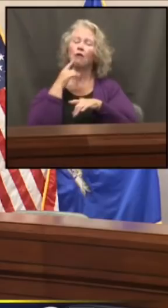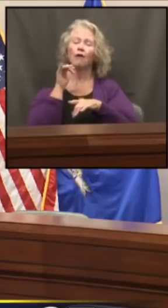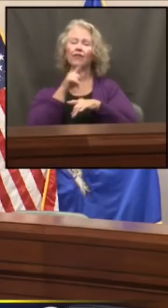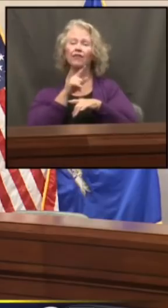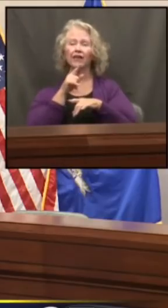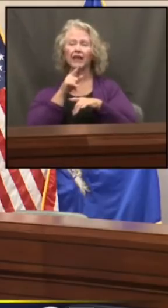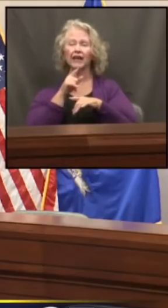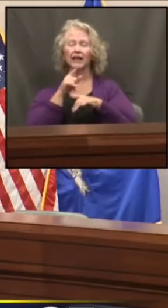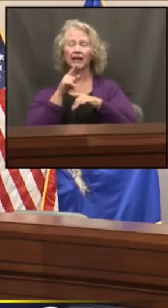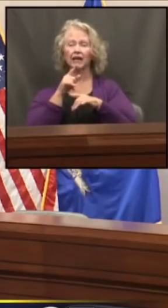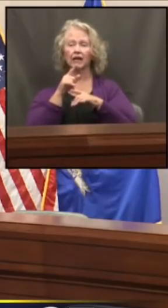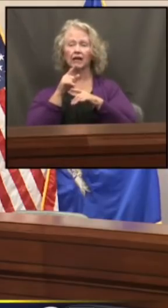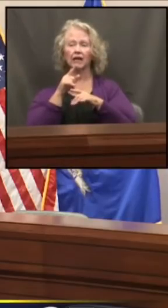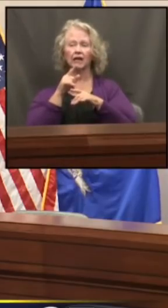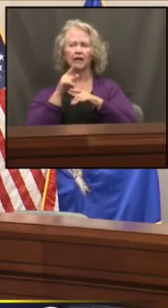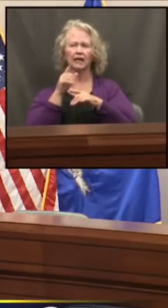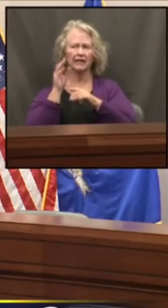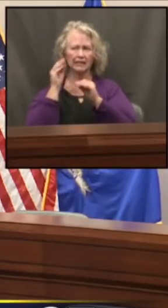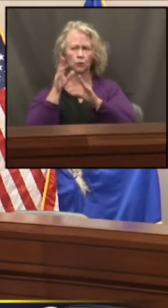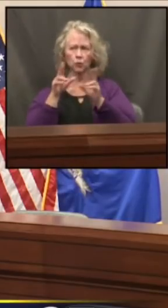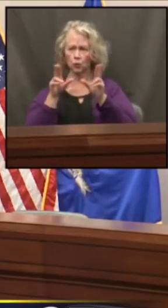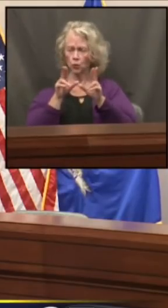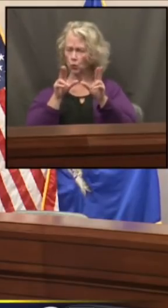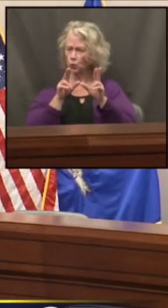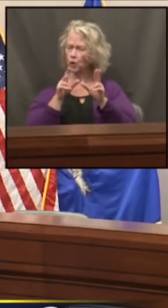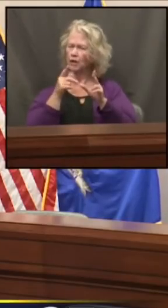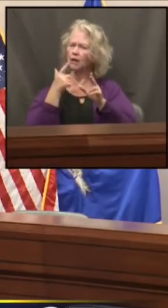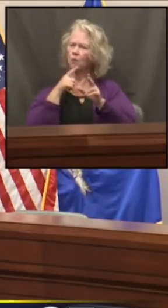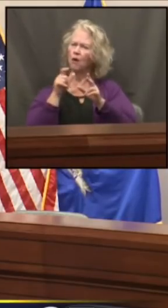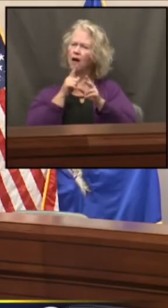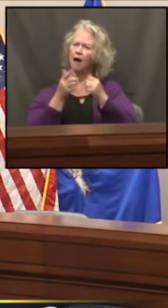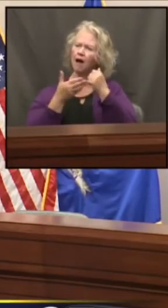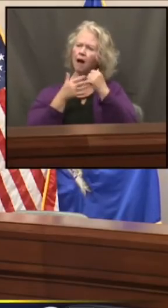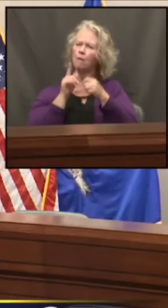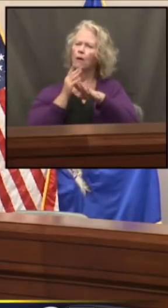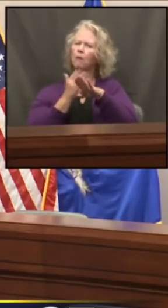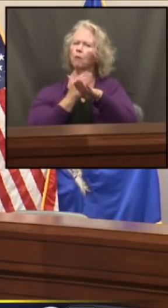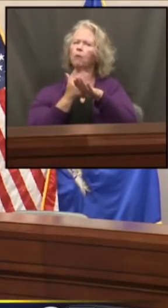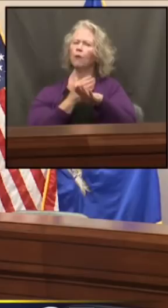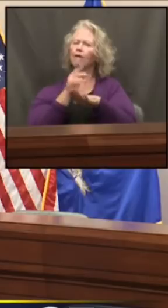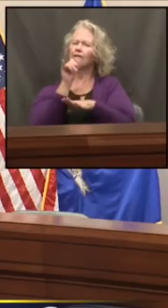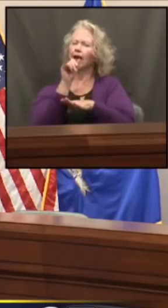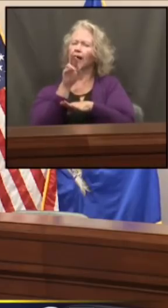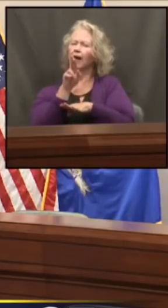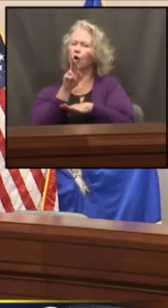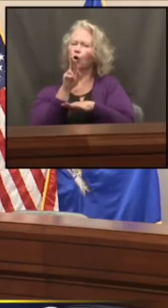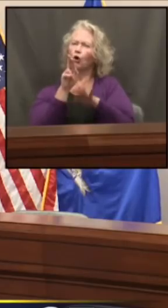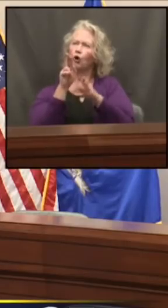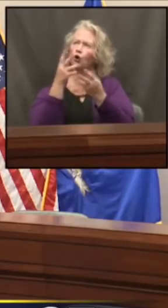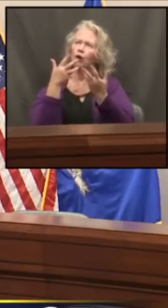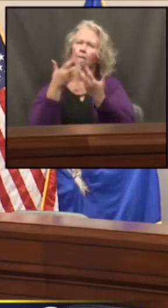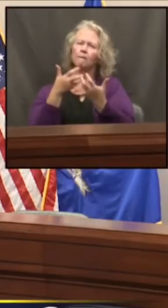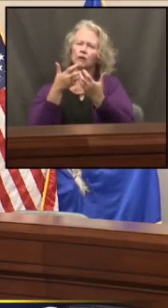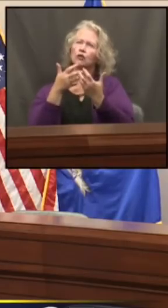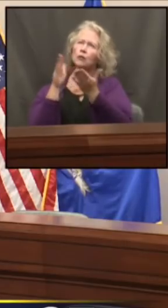that elementary and secondary school relief funding and local taxes isn't enough. Any response for them?